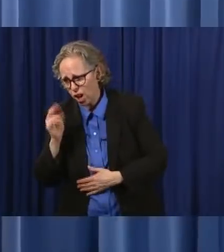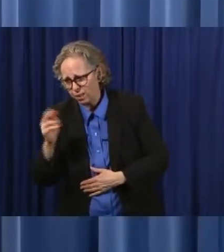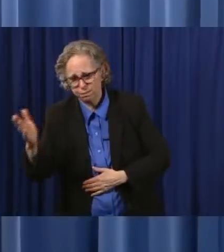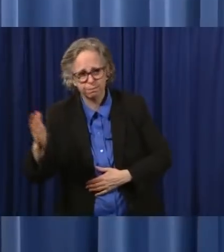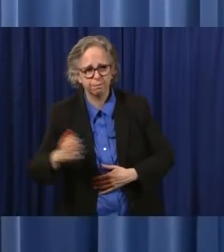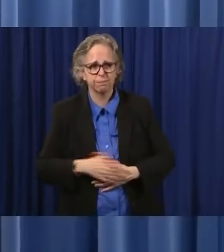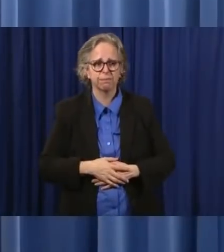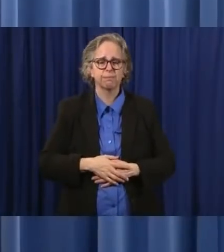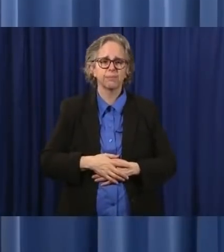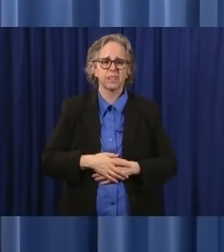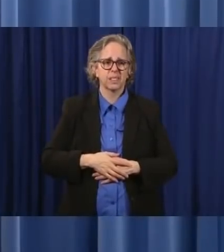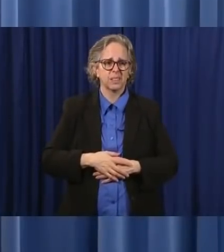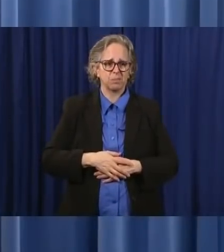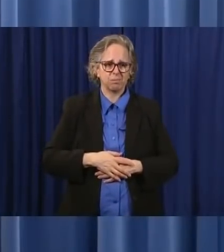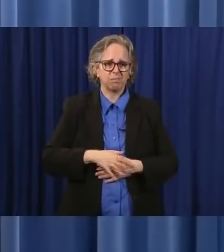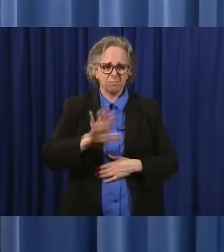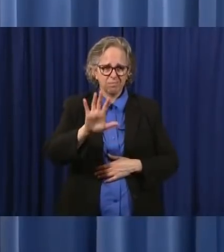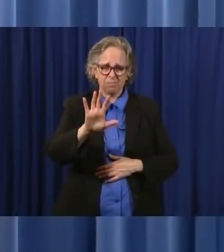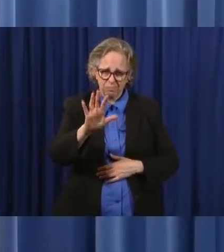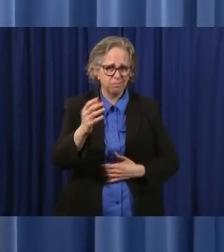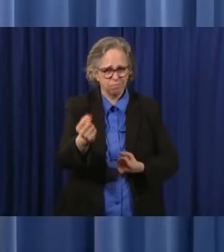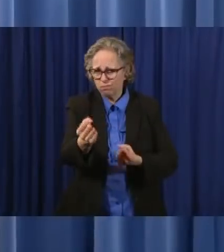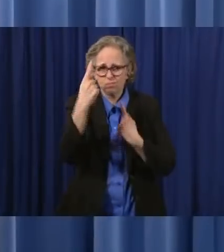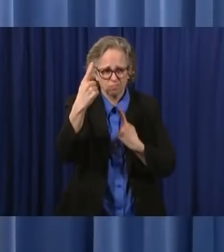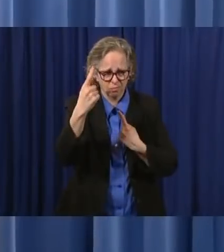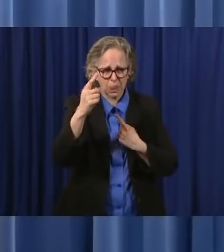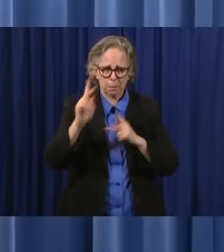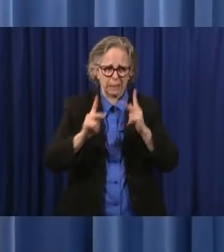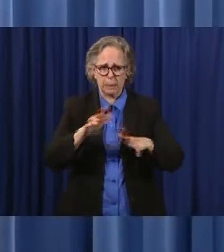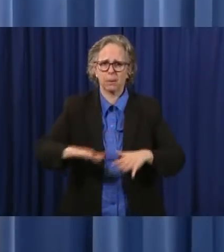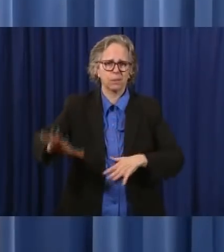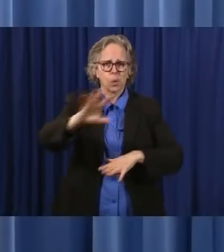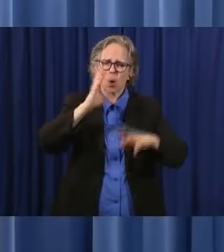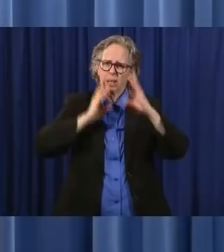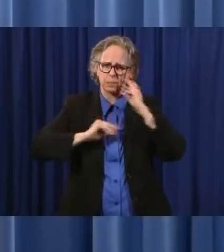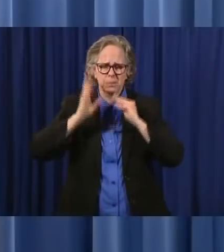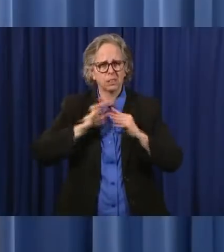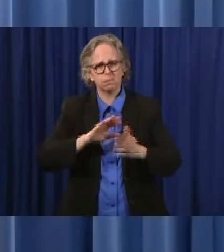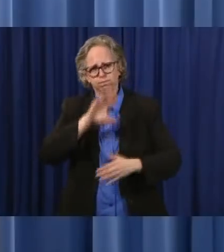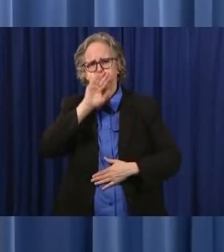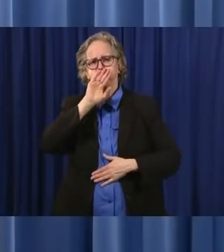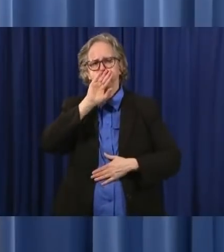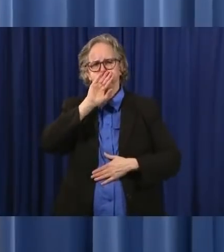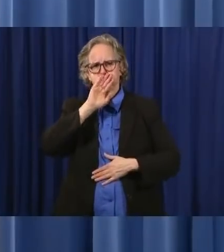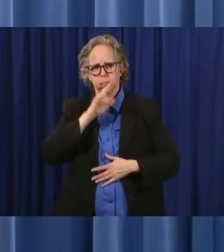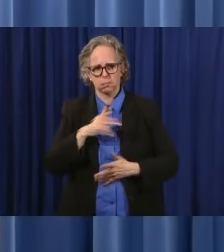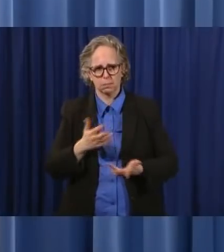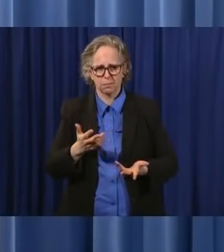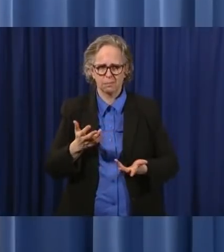We have some understanding of what people are going through. I get calls,